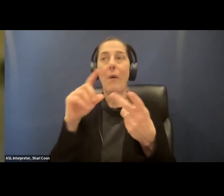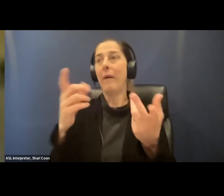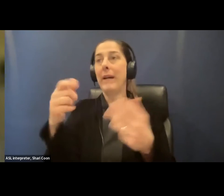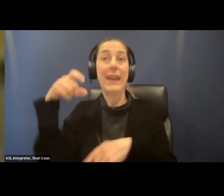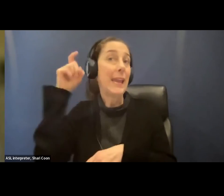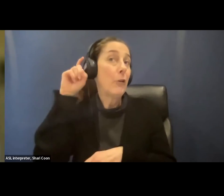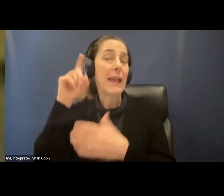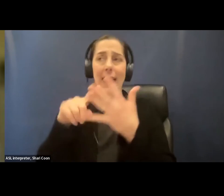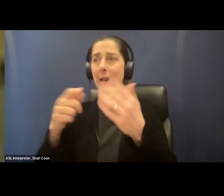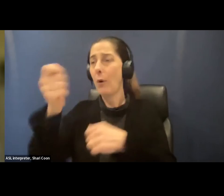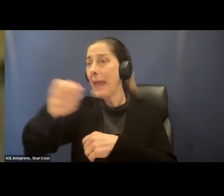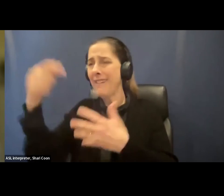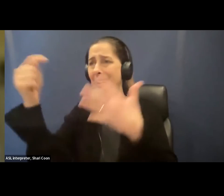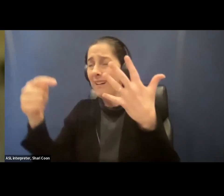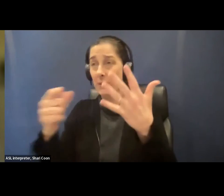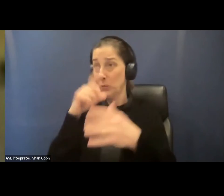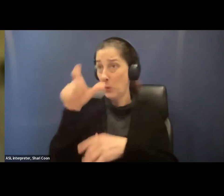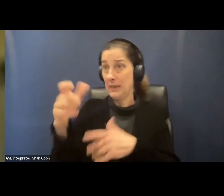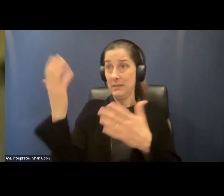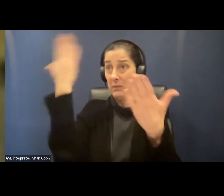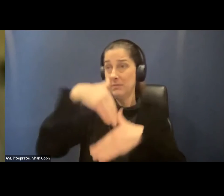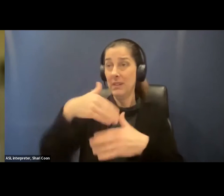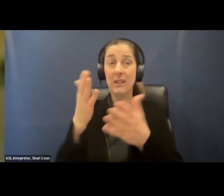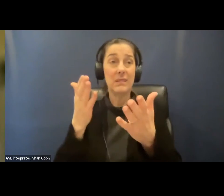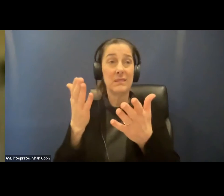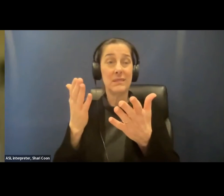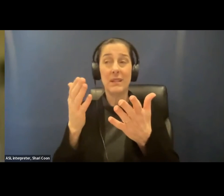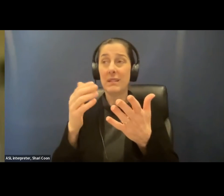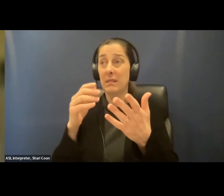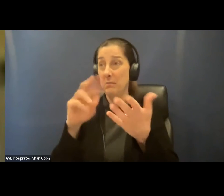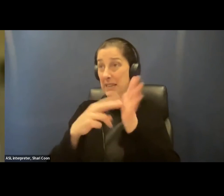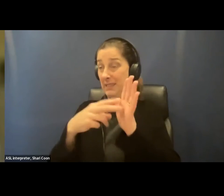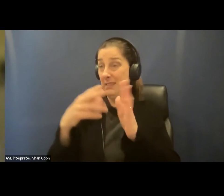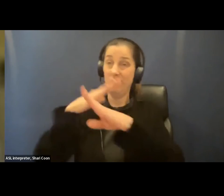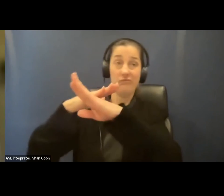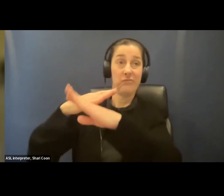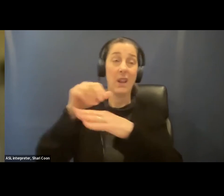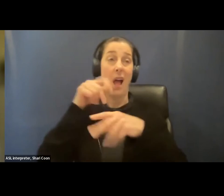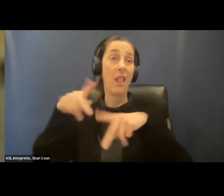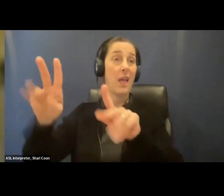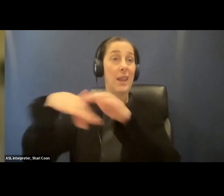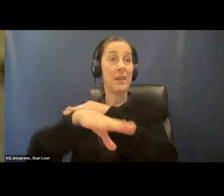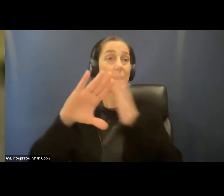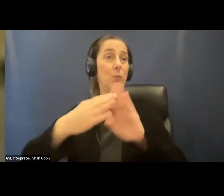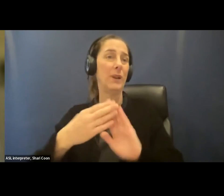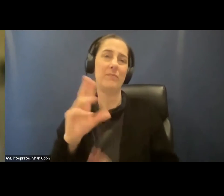aid or something like that, I still think they should do it. That's my personal opinion.